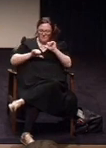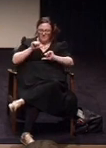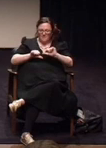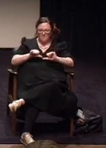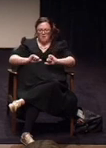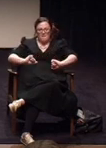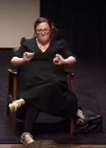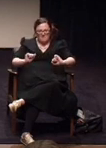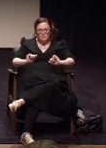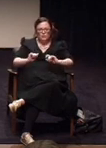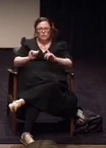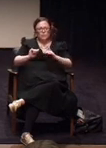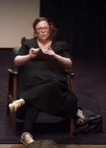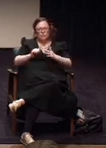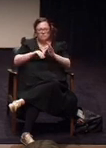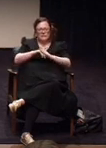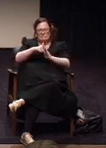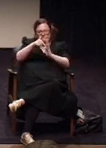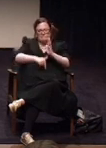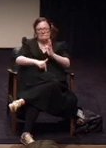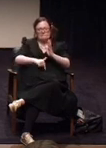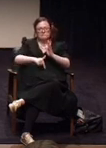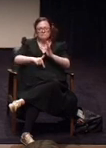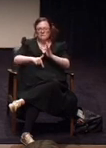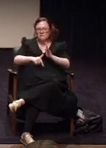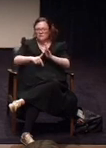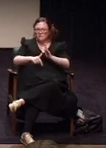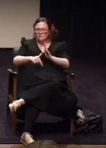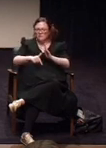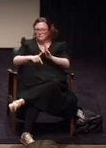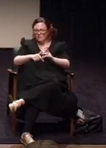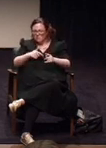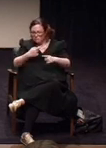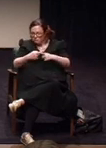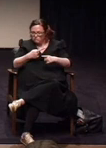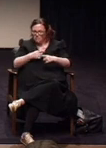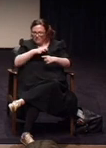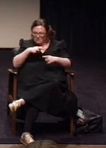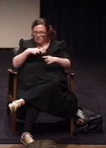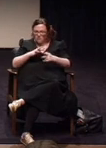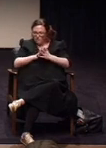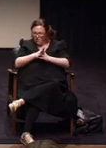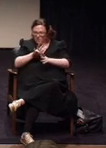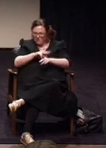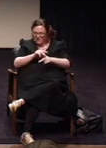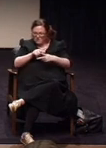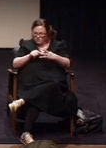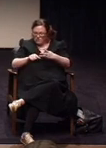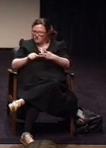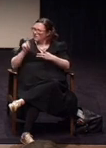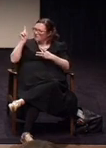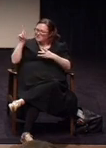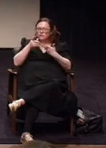before we go into the real, if it's an emergency medical or fire rescue situation. So this is more